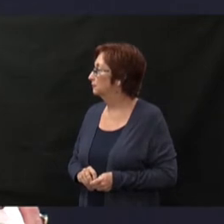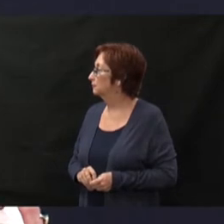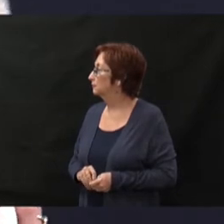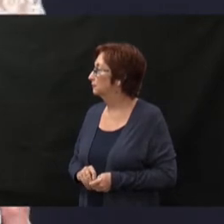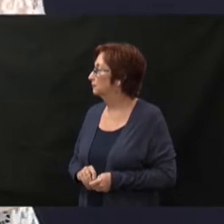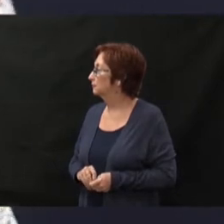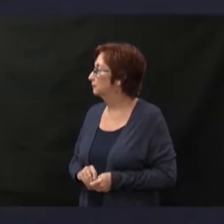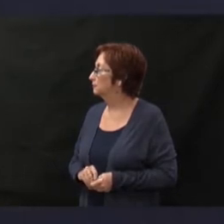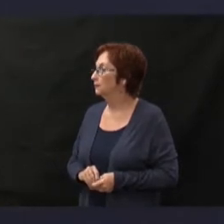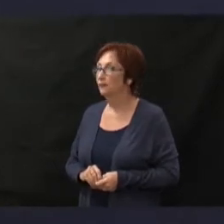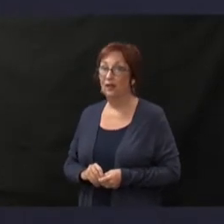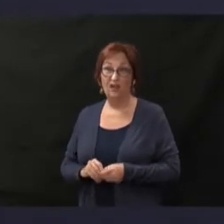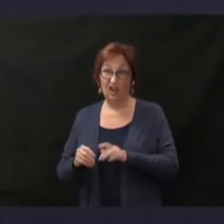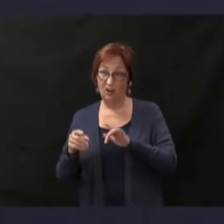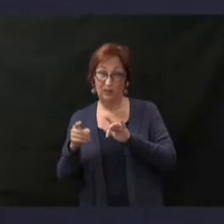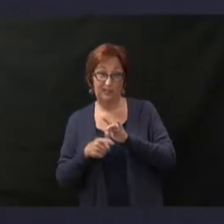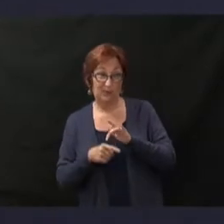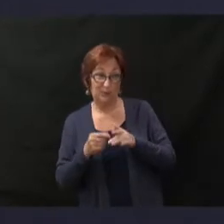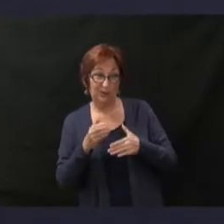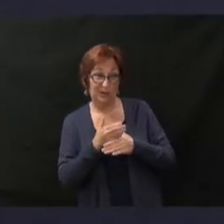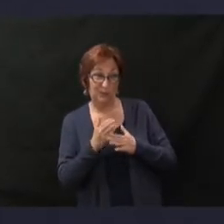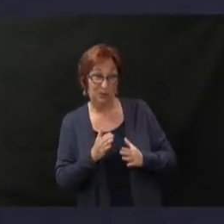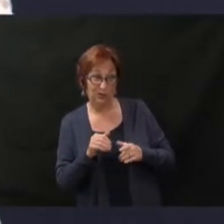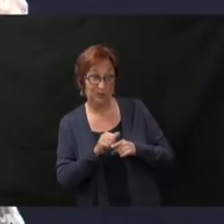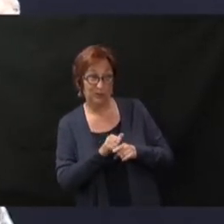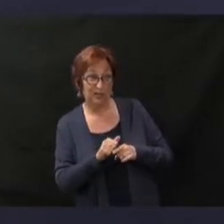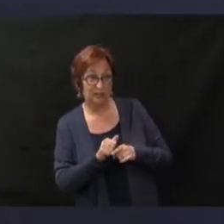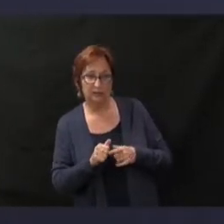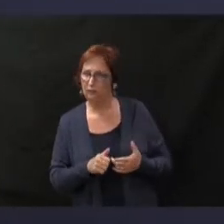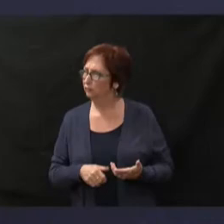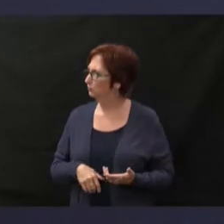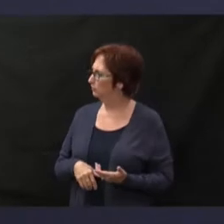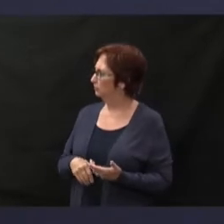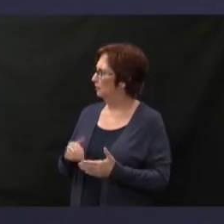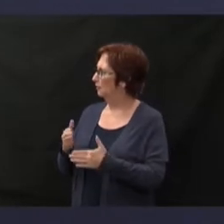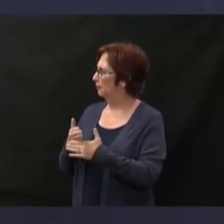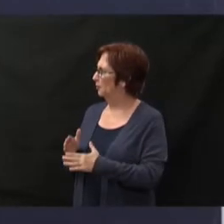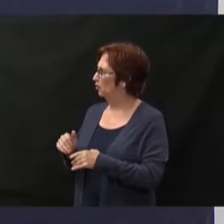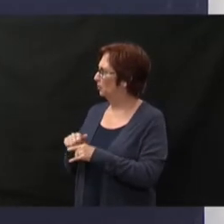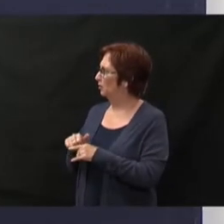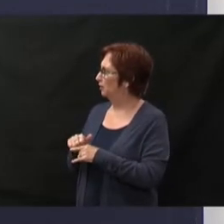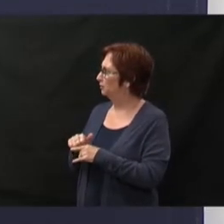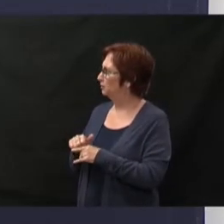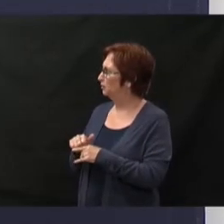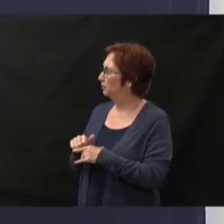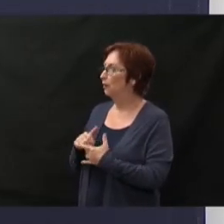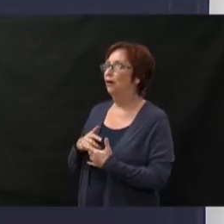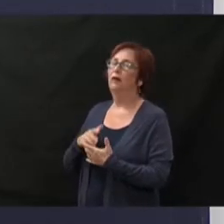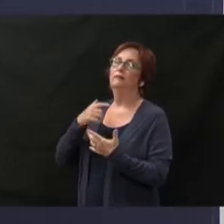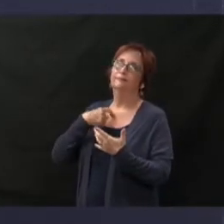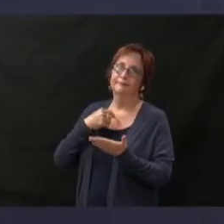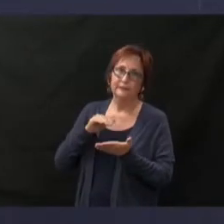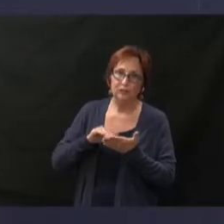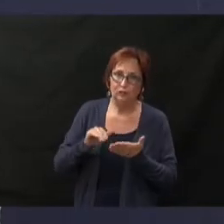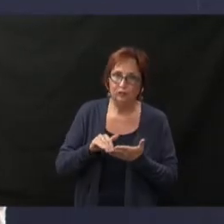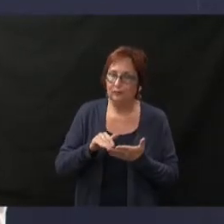Partner. Thank you for keeping me on track. No, we're not skipping the partner practice. Thank